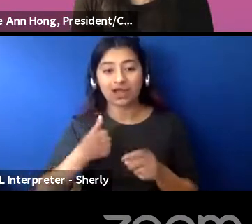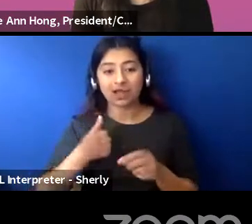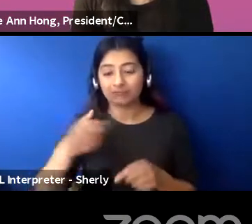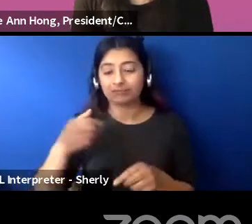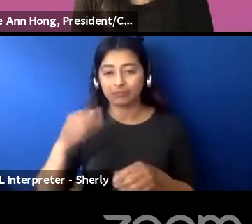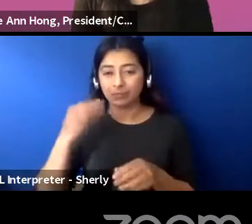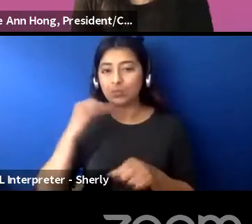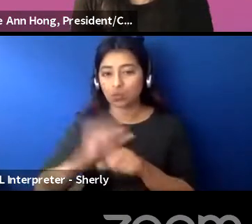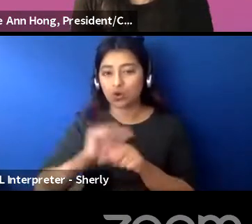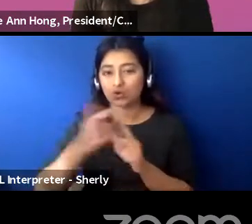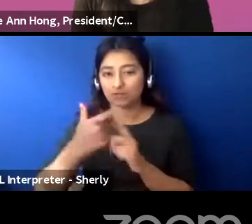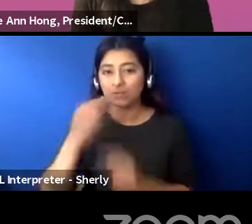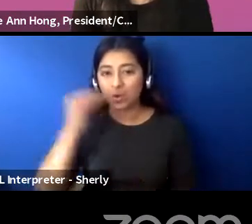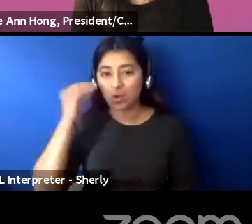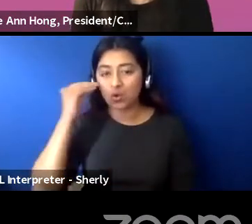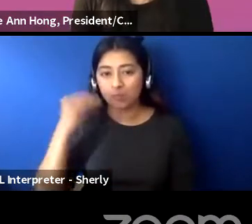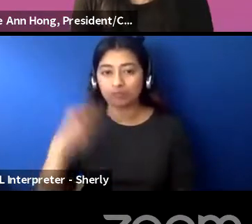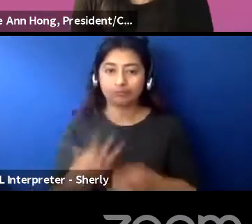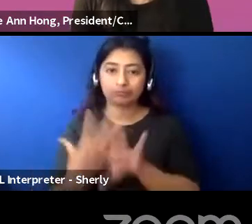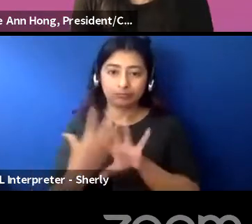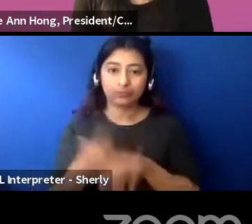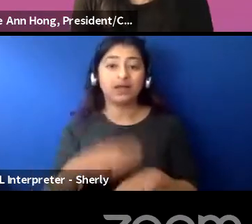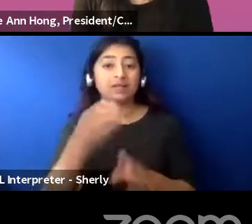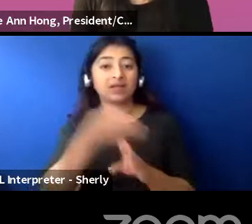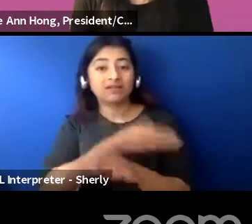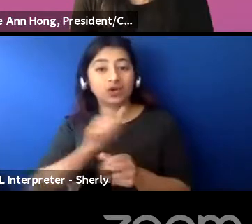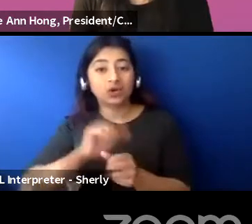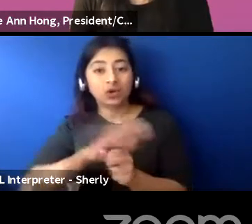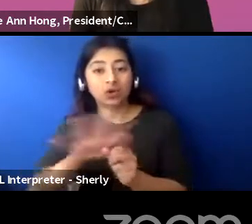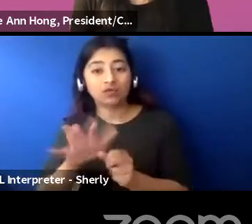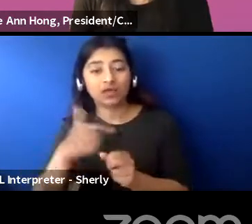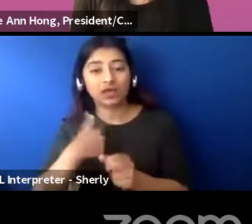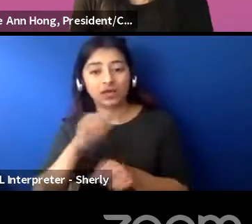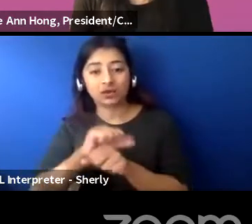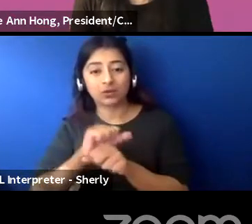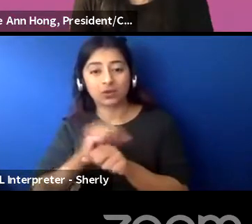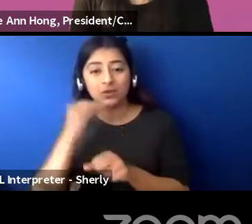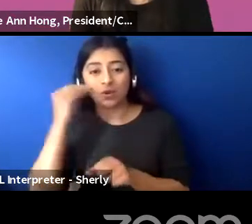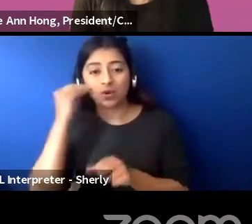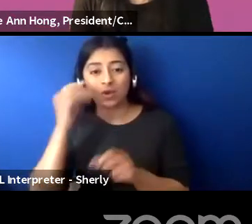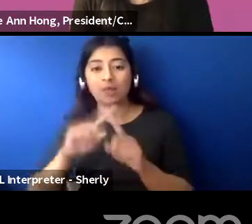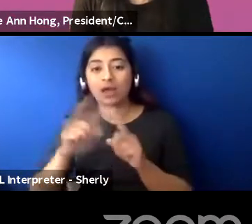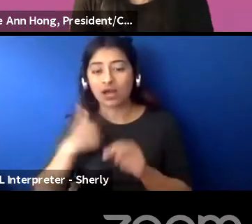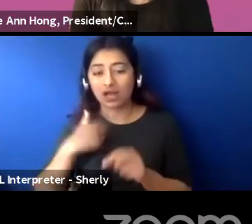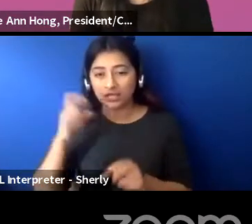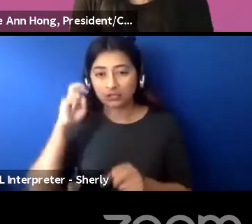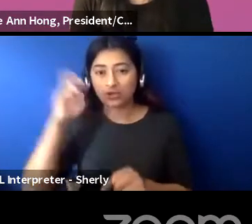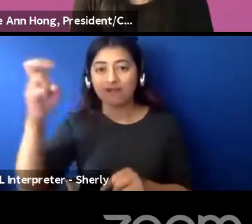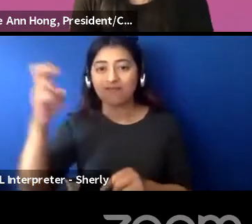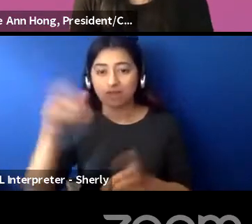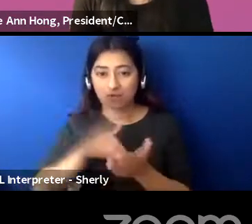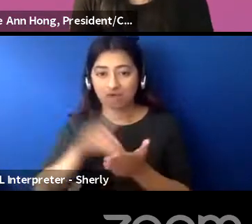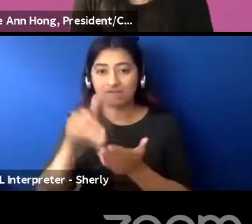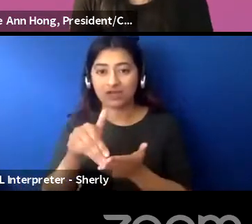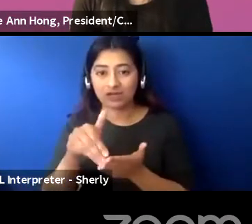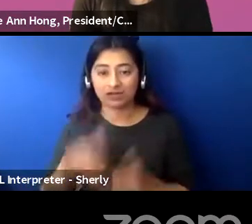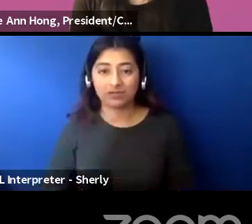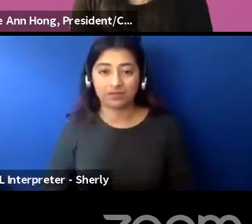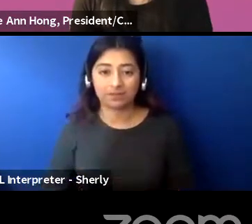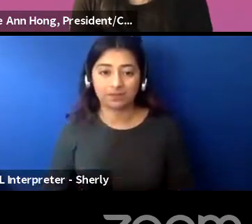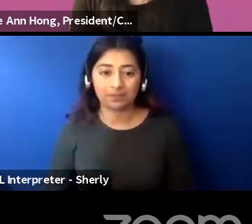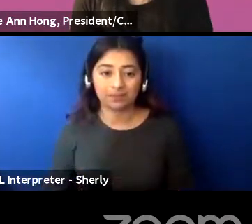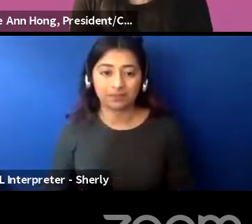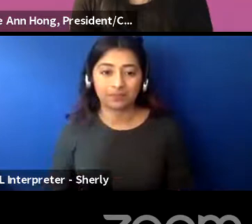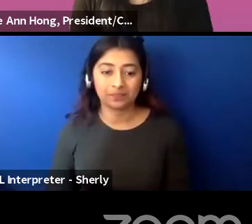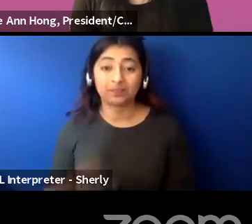from home. Prior to COVID, though, I worked from home and traveled frequently. And many of our calls prior